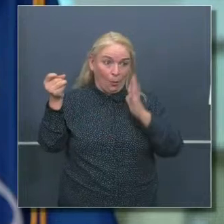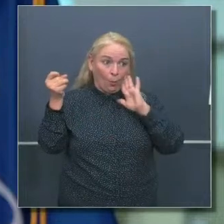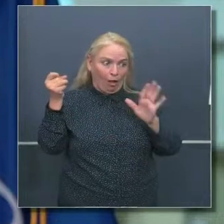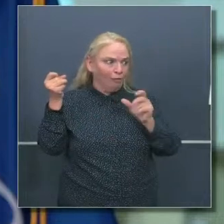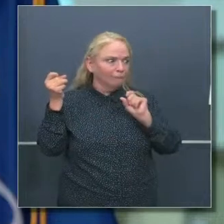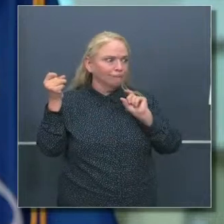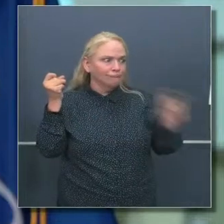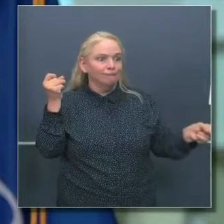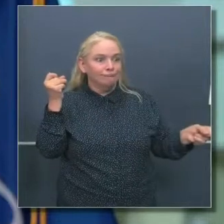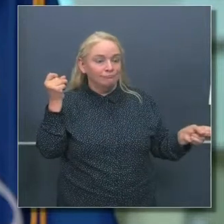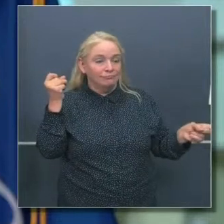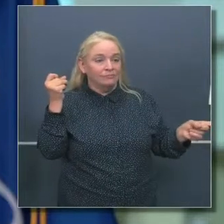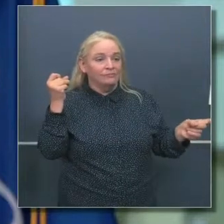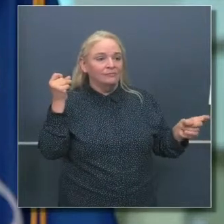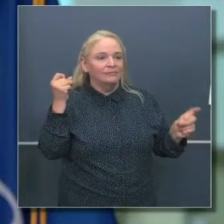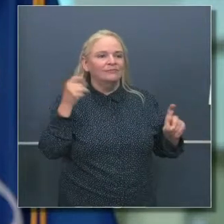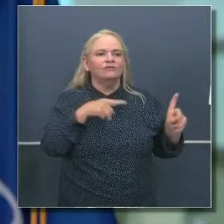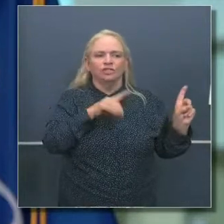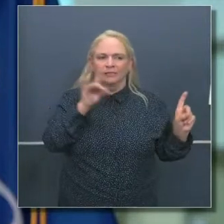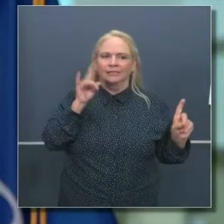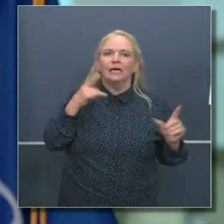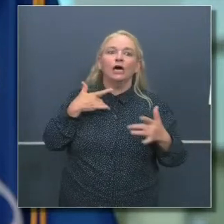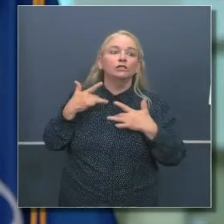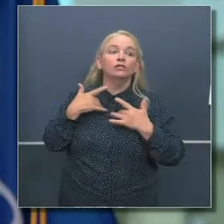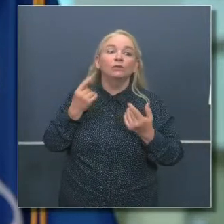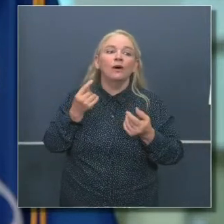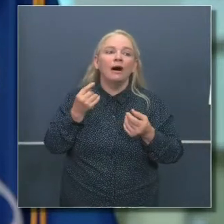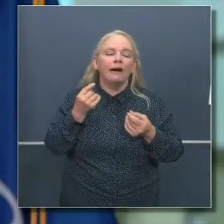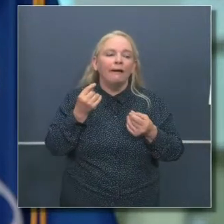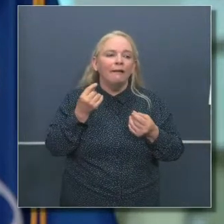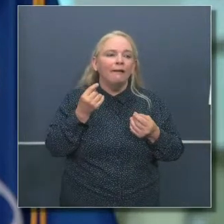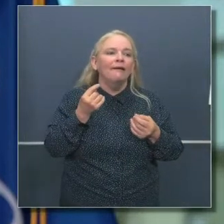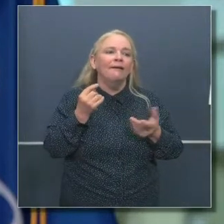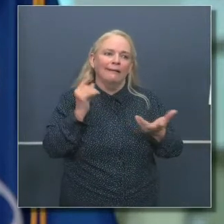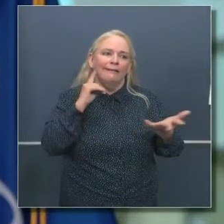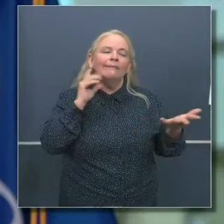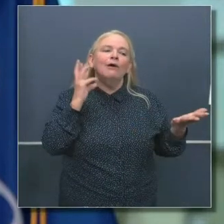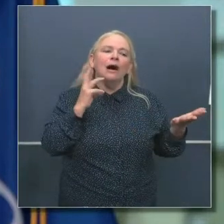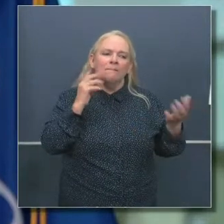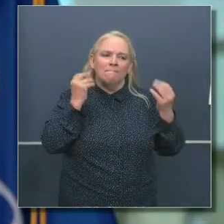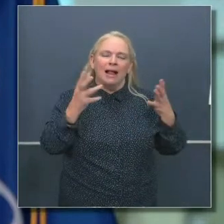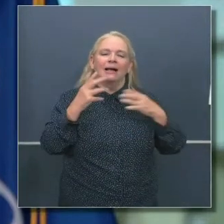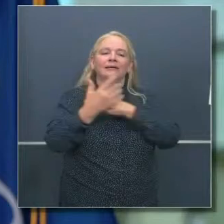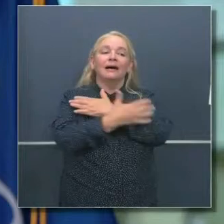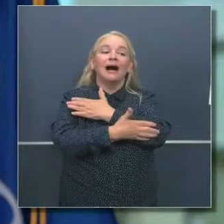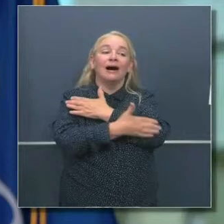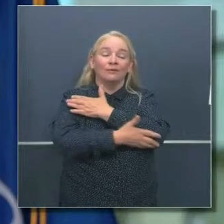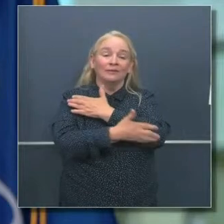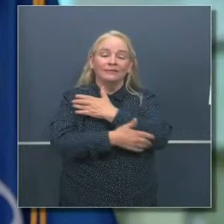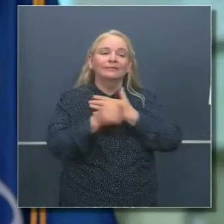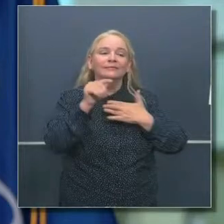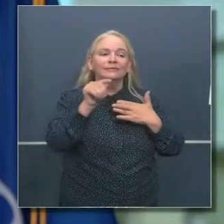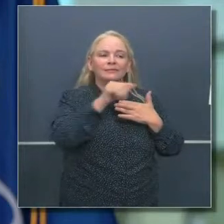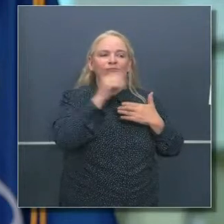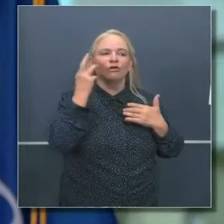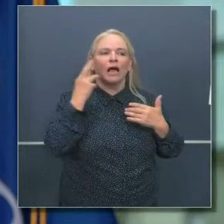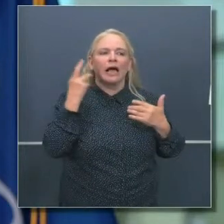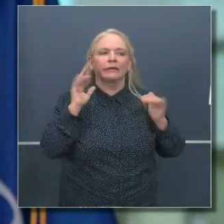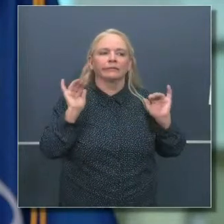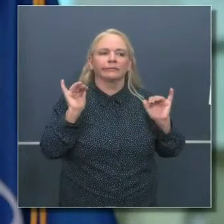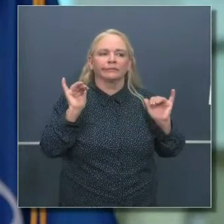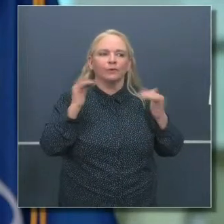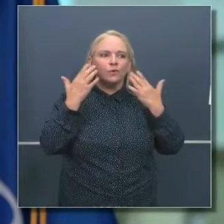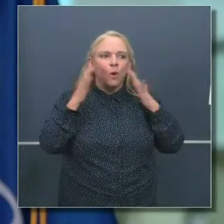expressed, understandably, concern at a lot of counties by the magnitude of the money, because $2.5